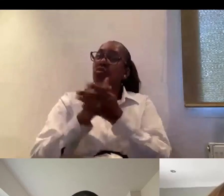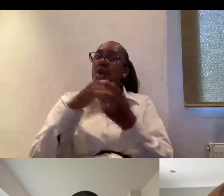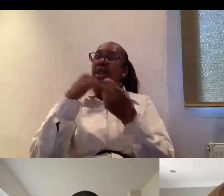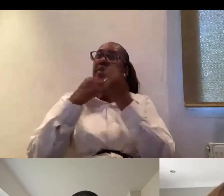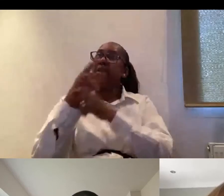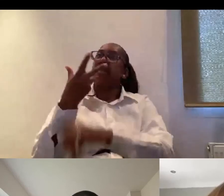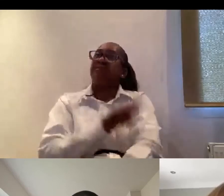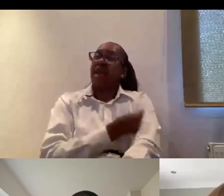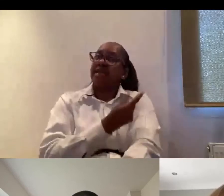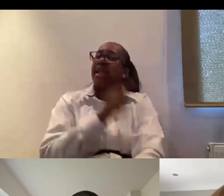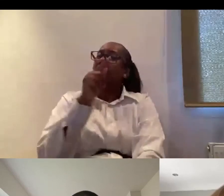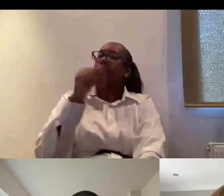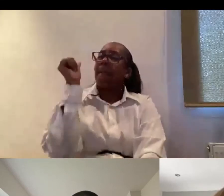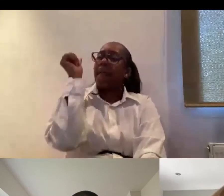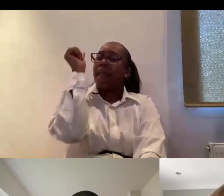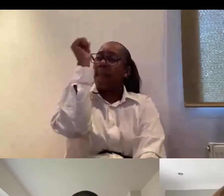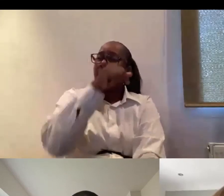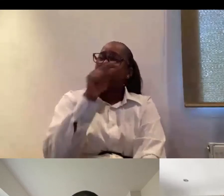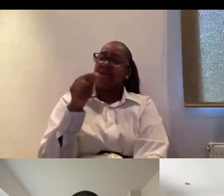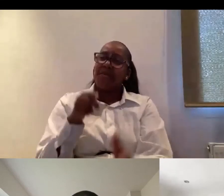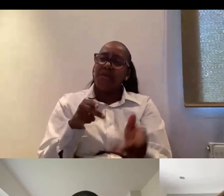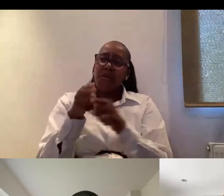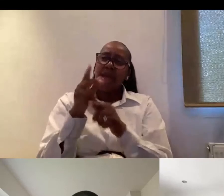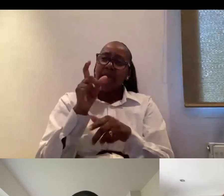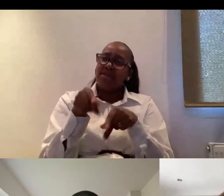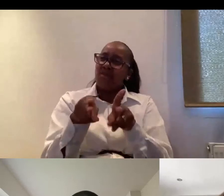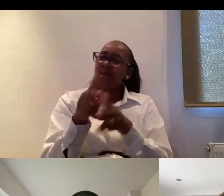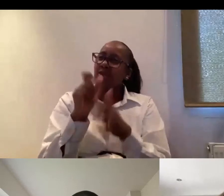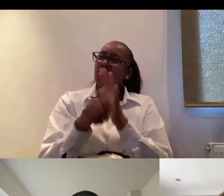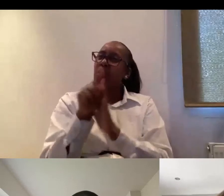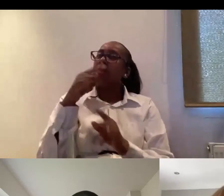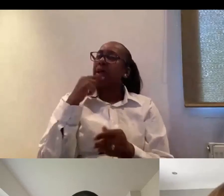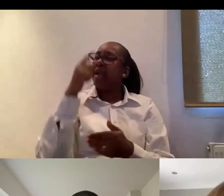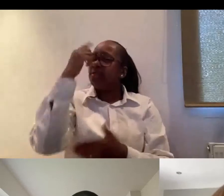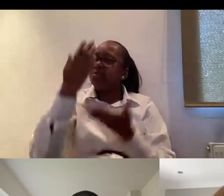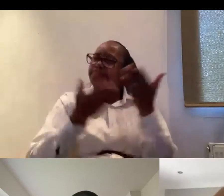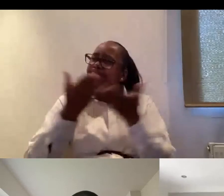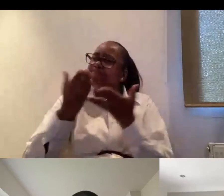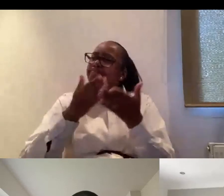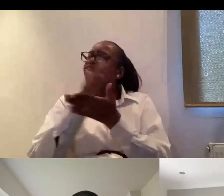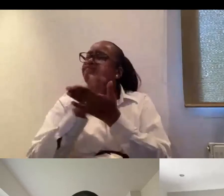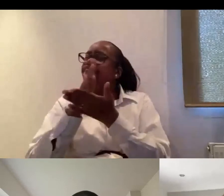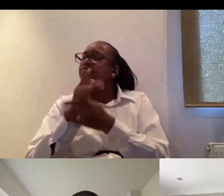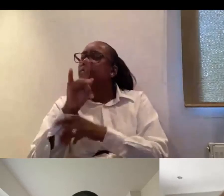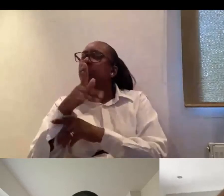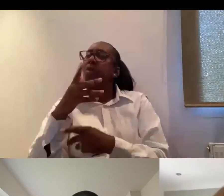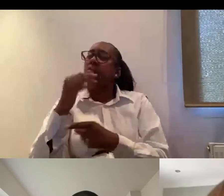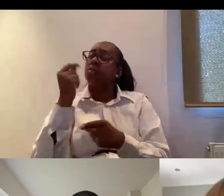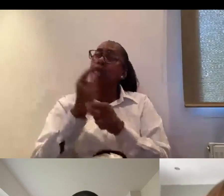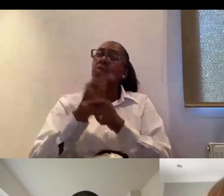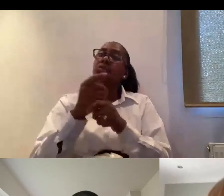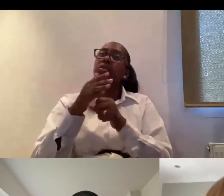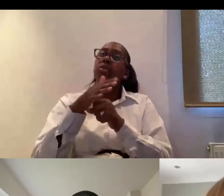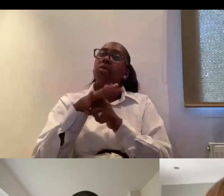vaccines, and they can be very clever about the way they do it. So if you're in any doubt whatsoever, speak to your local